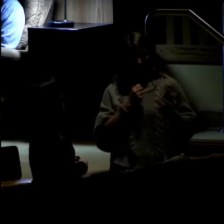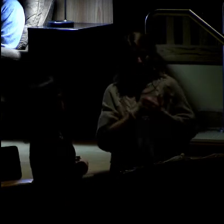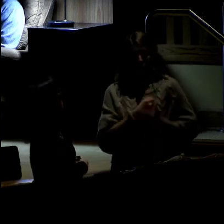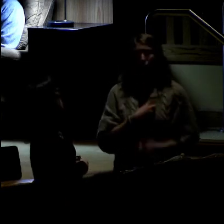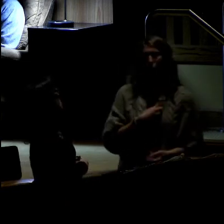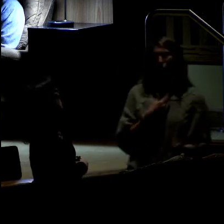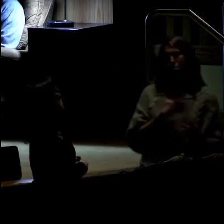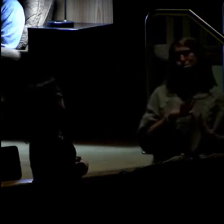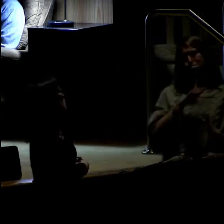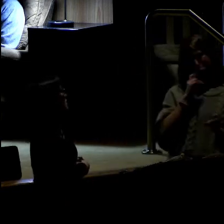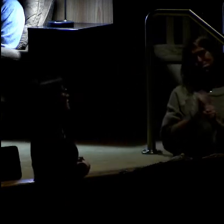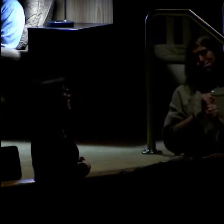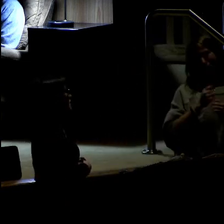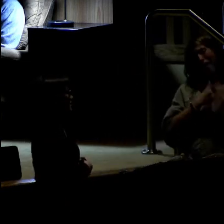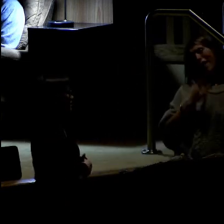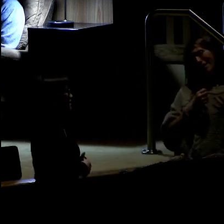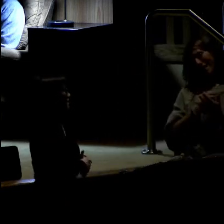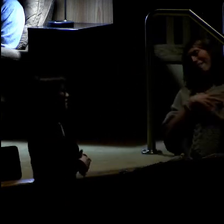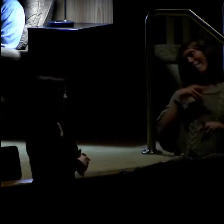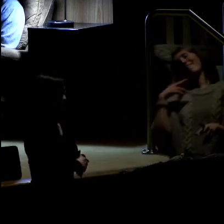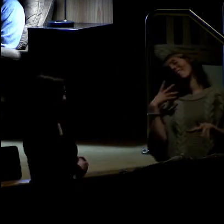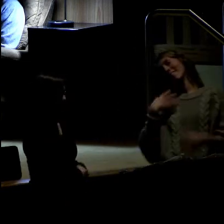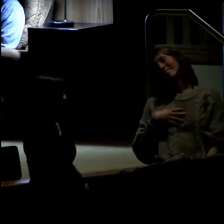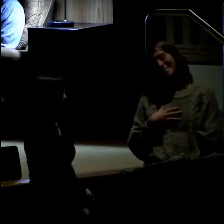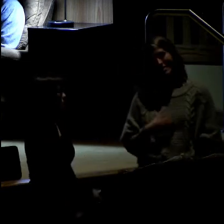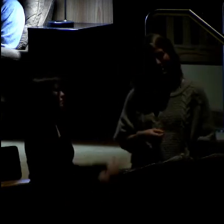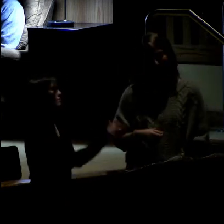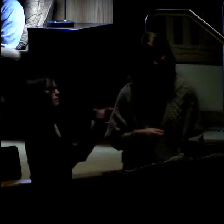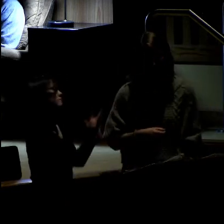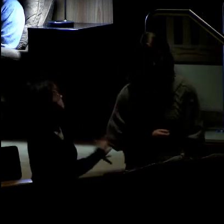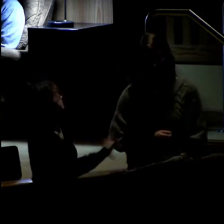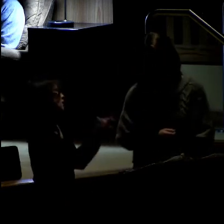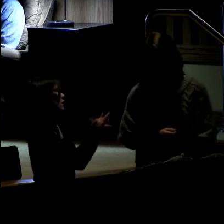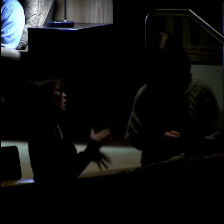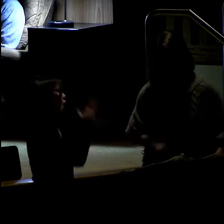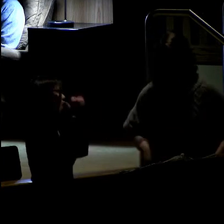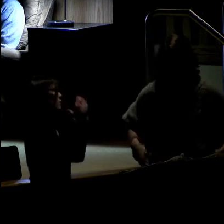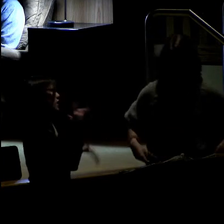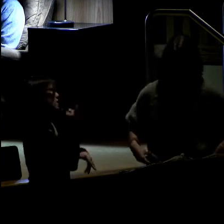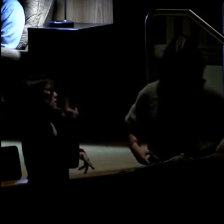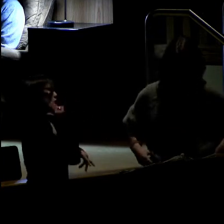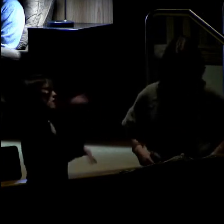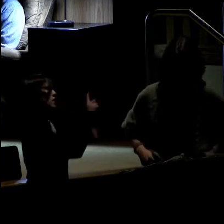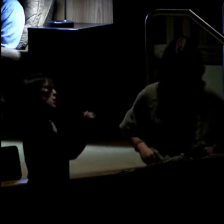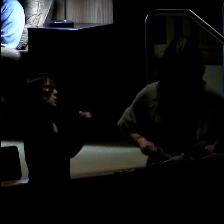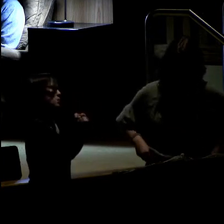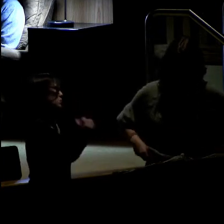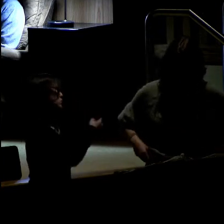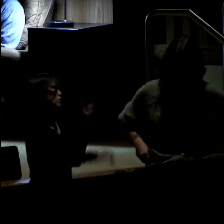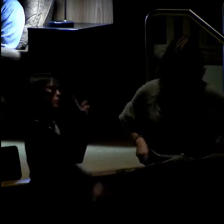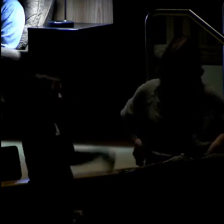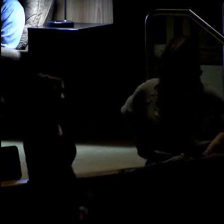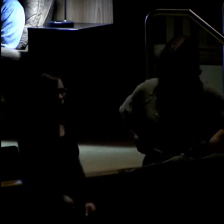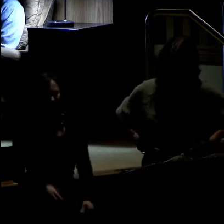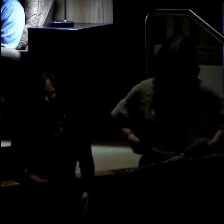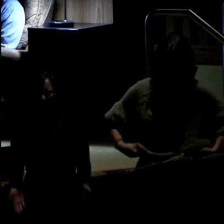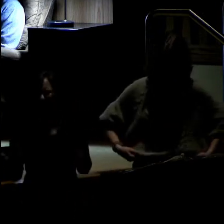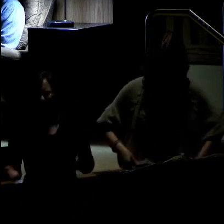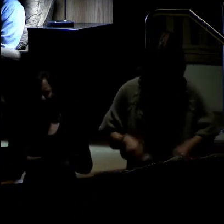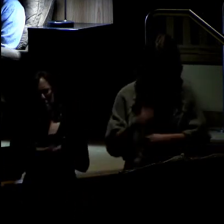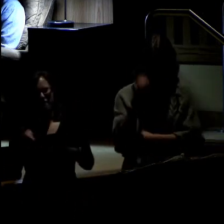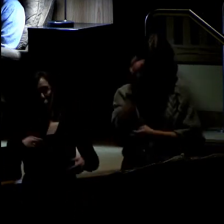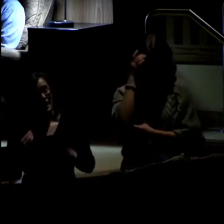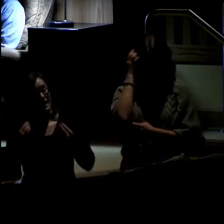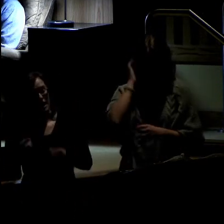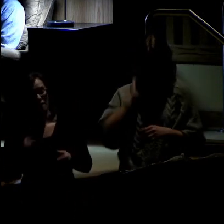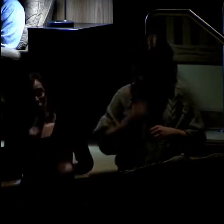have a heart attack. I'm sorry, Sammy. I hope there's no permanent damage. Oh, get up off the floor, Sammy, before I give you some real